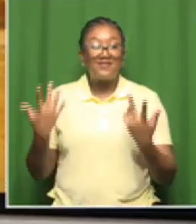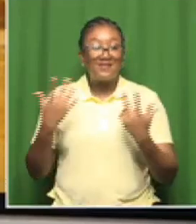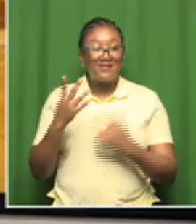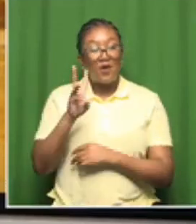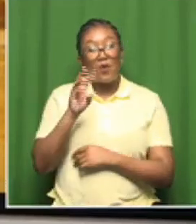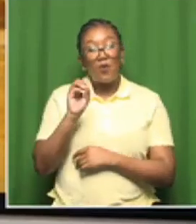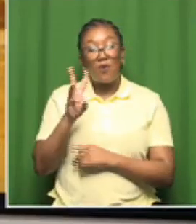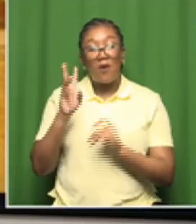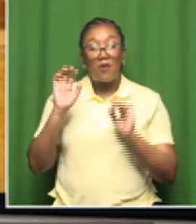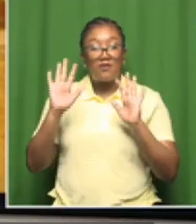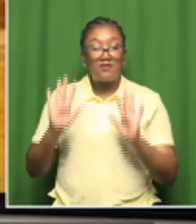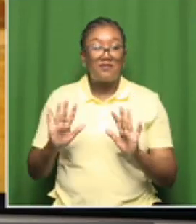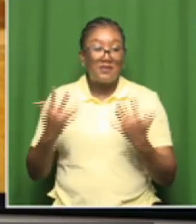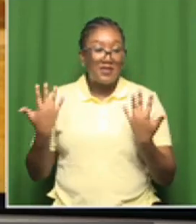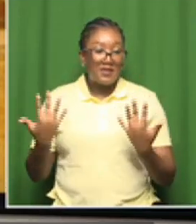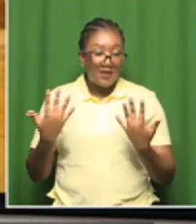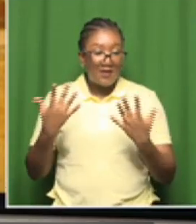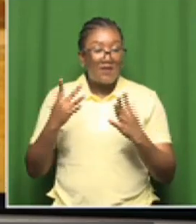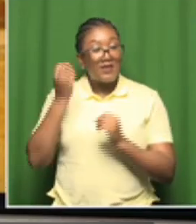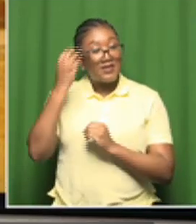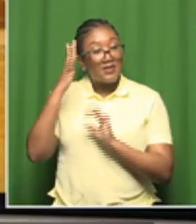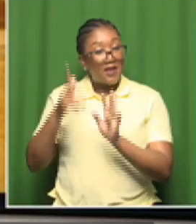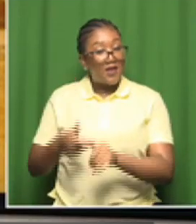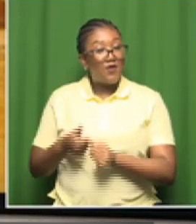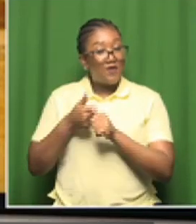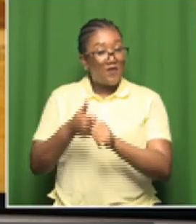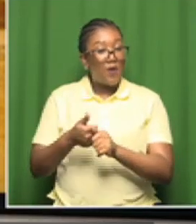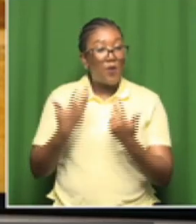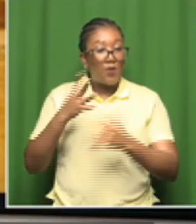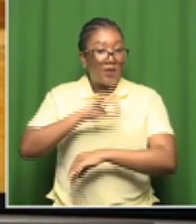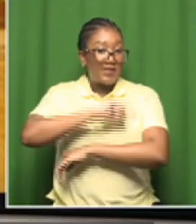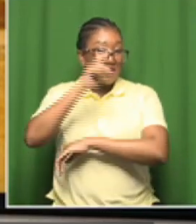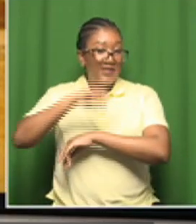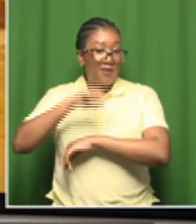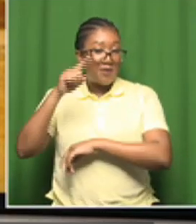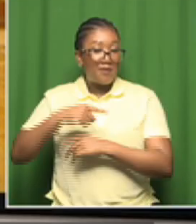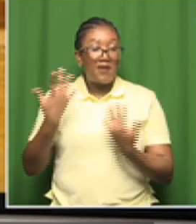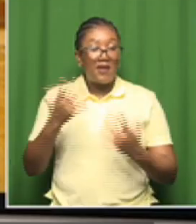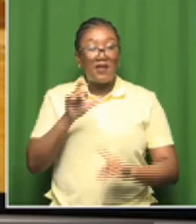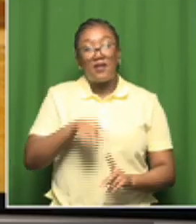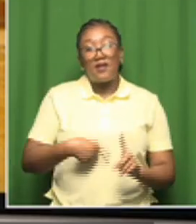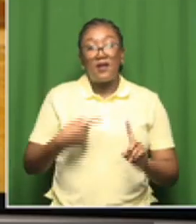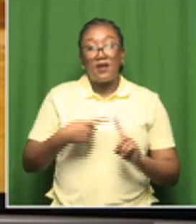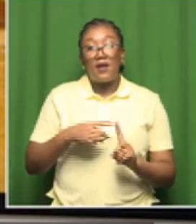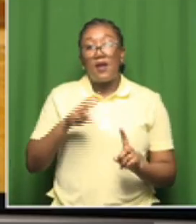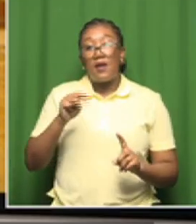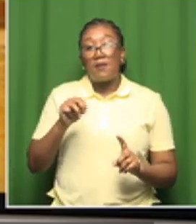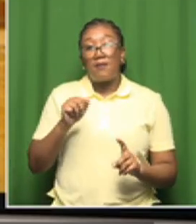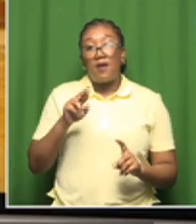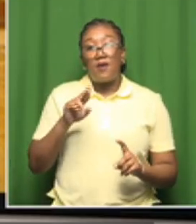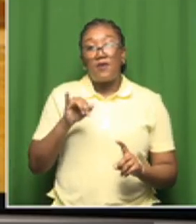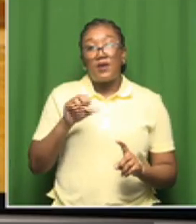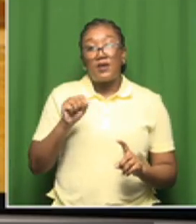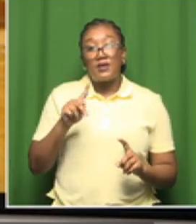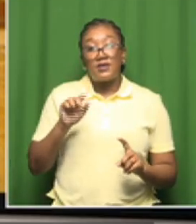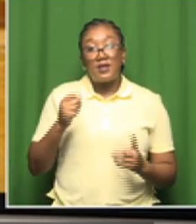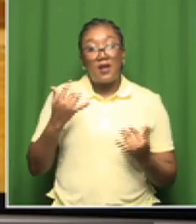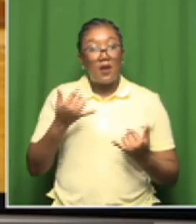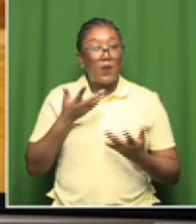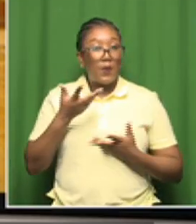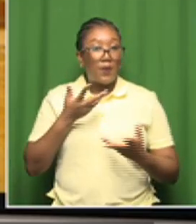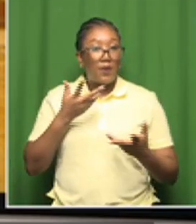All right, so let's continue to do exactly that and take you to Table Mountain. Our reporter Mariska Botha is there speaking to Collette